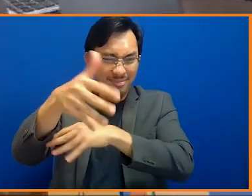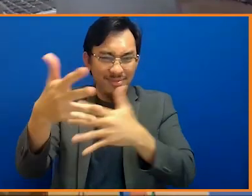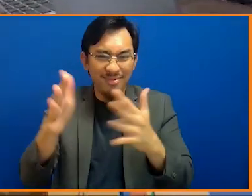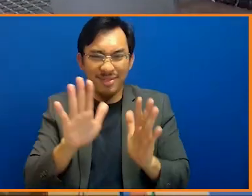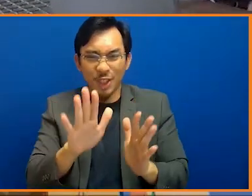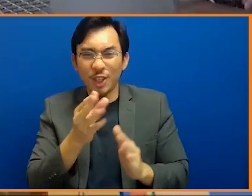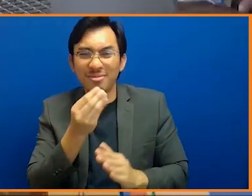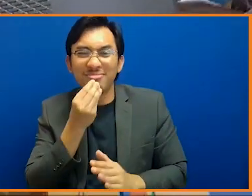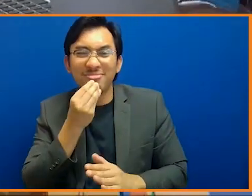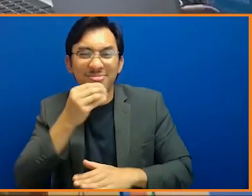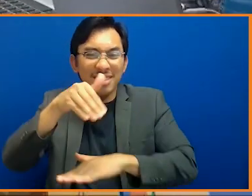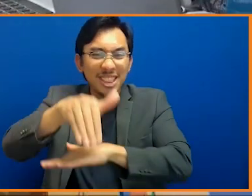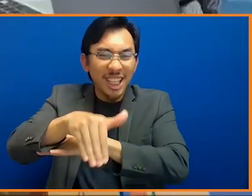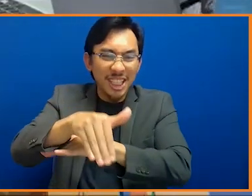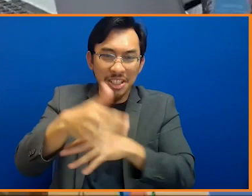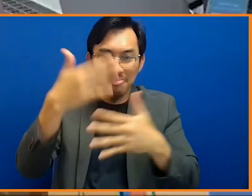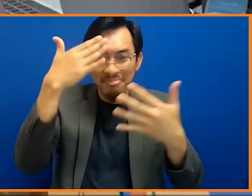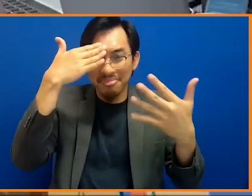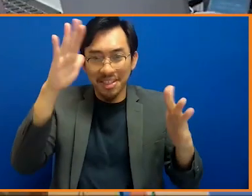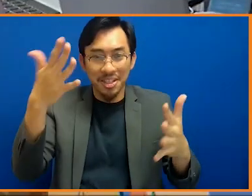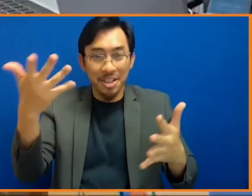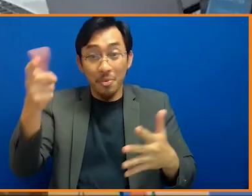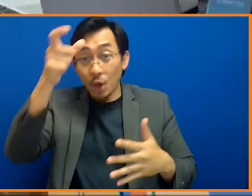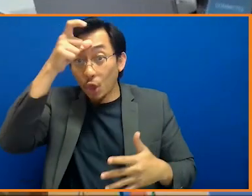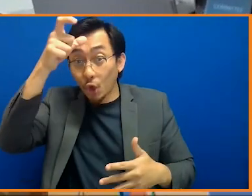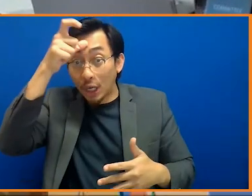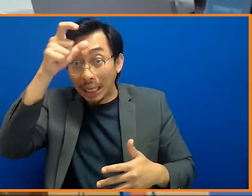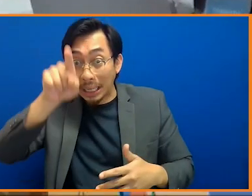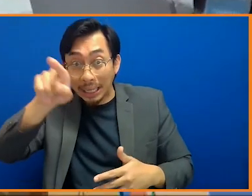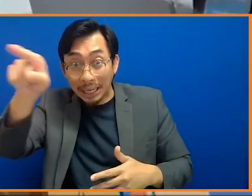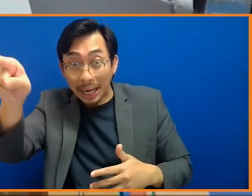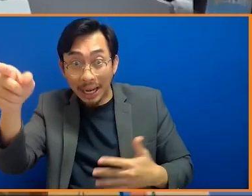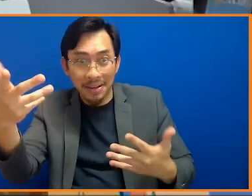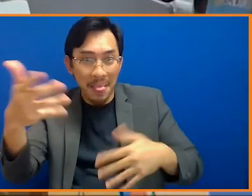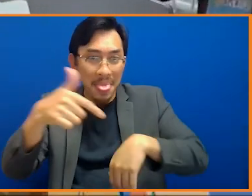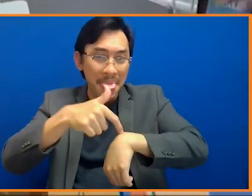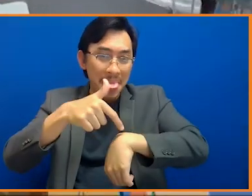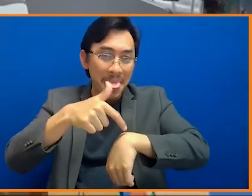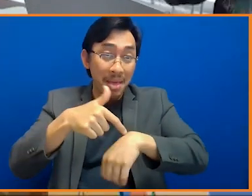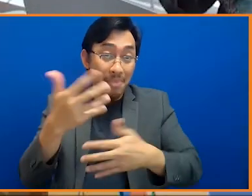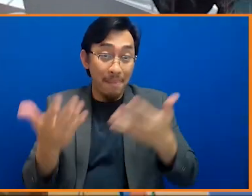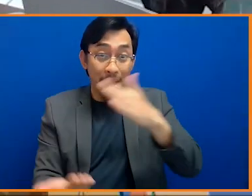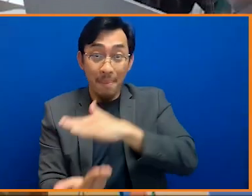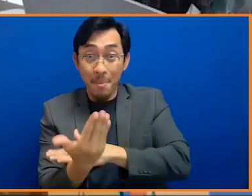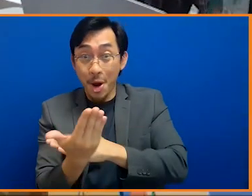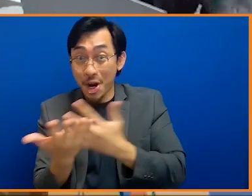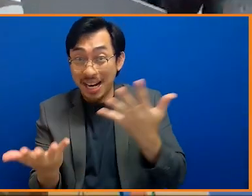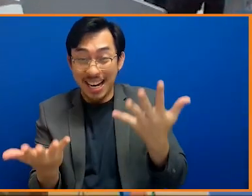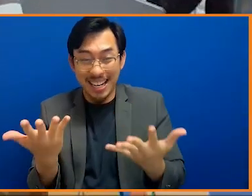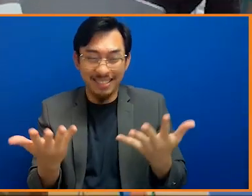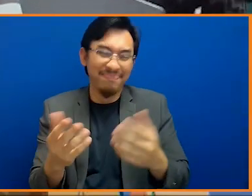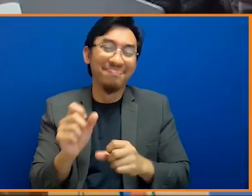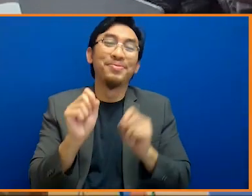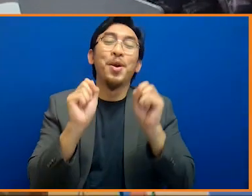p.m. It's close to your dinner already. So I don't know about Chow in Turkey. Should be in the